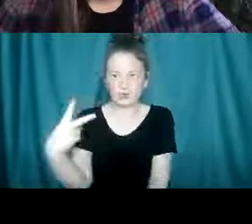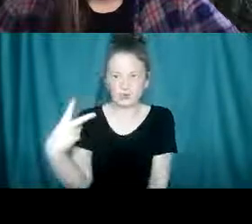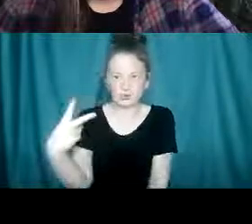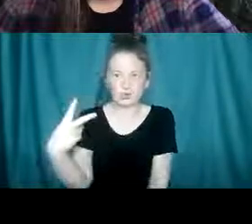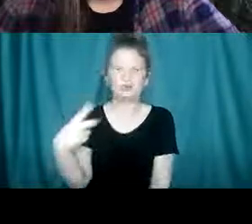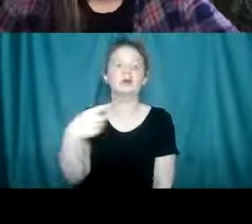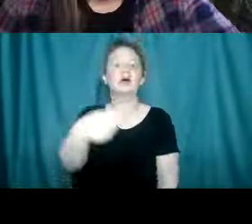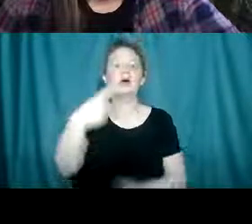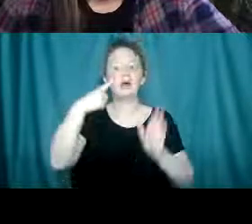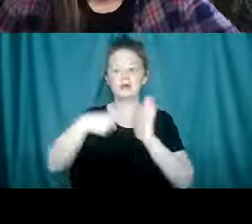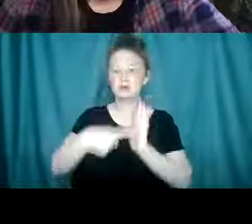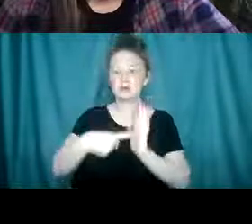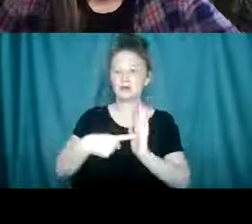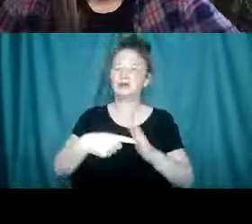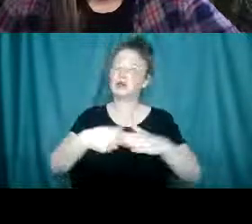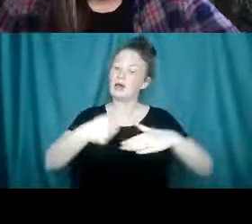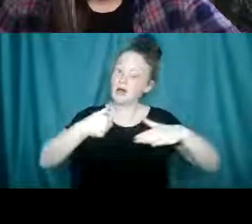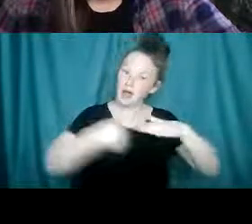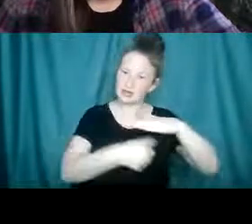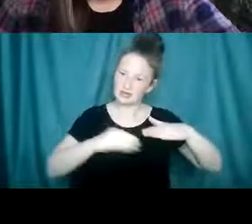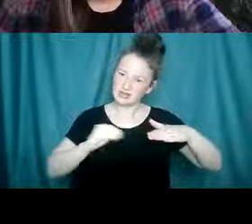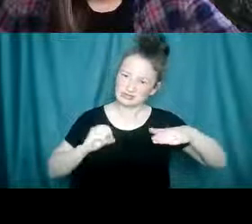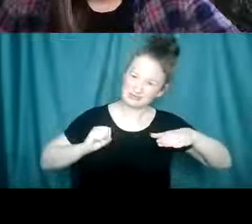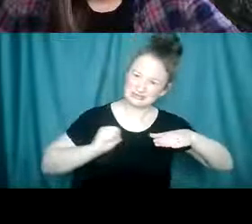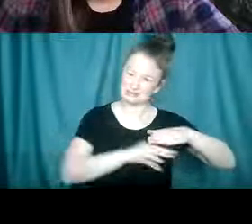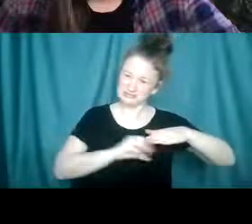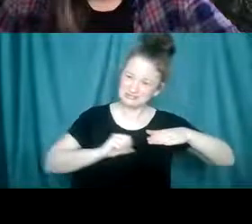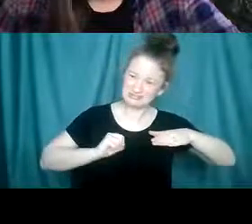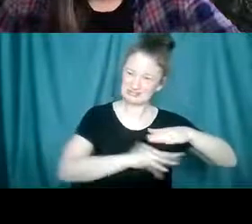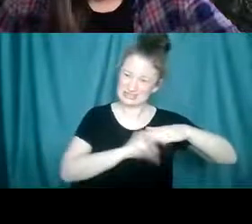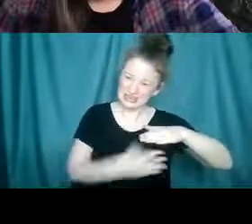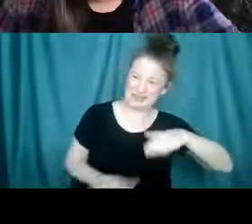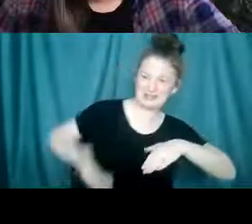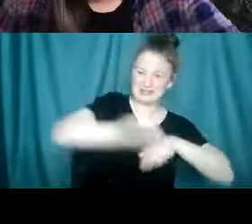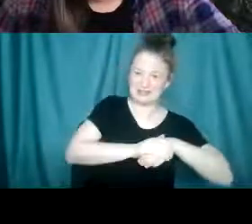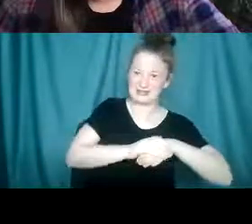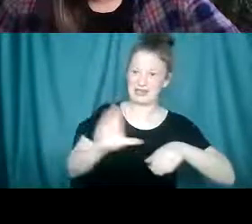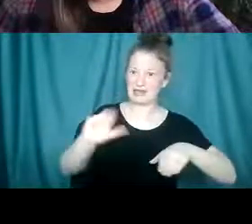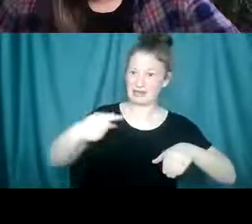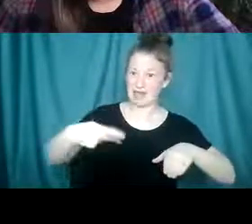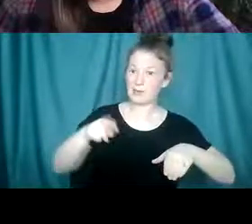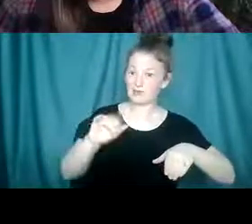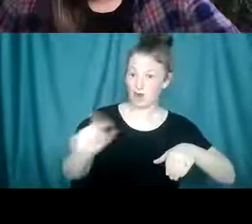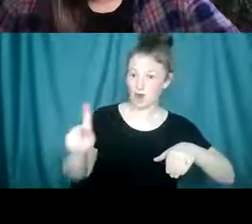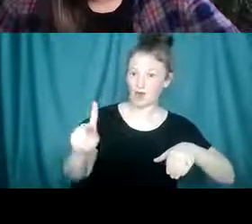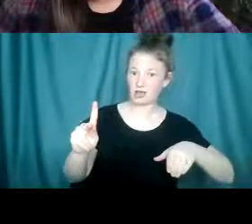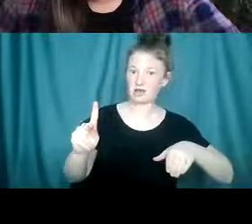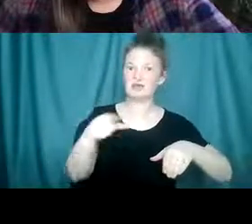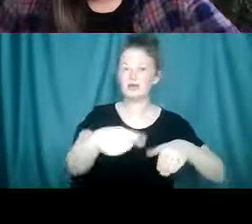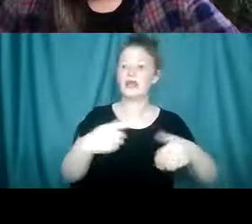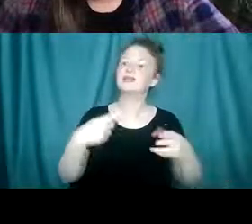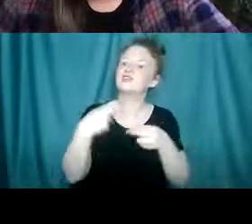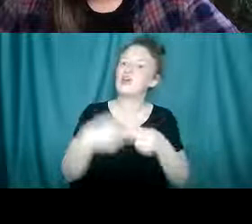pump everything underground and then it gets sealed by the caprock, it's called physical